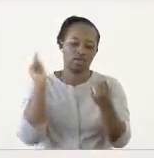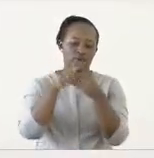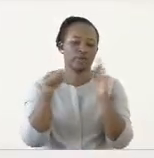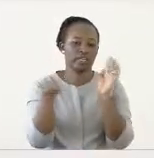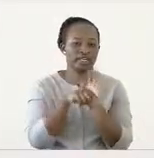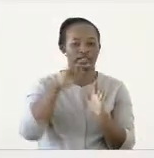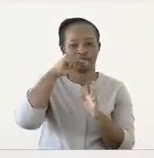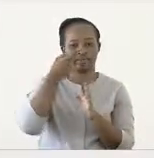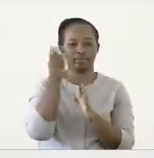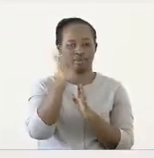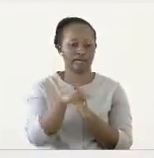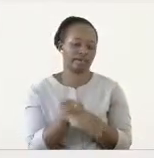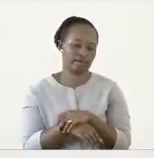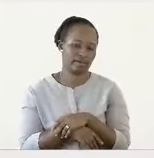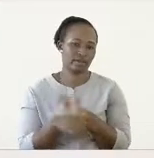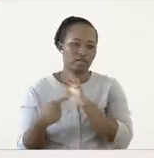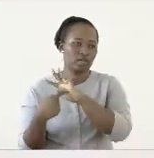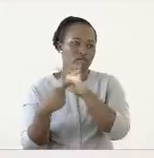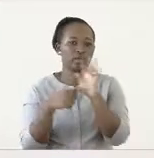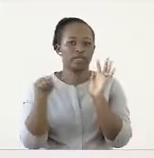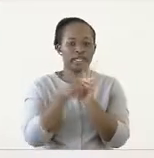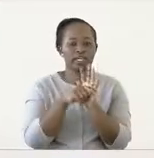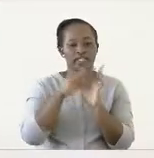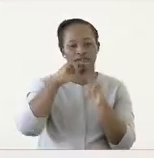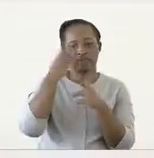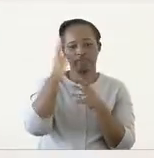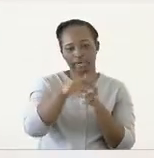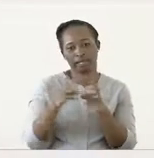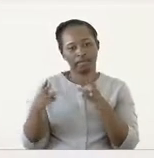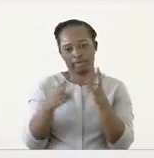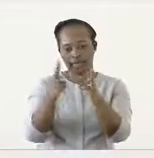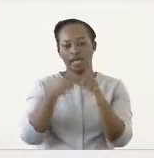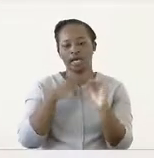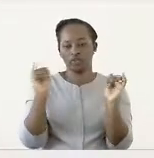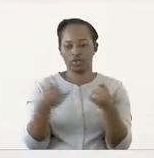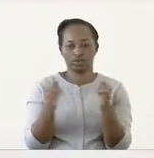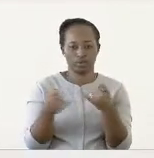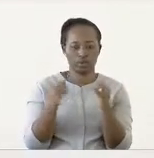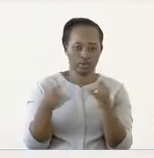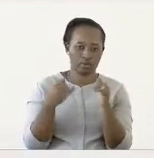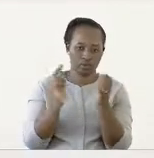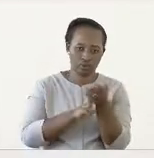a negative feedback mechanism. I try to use the temperature.